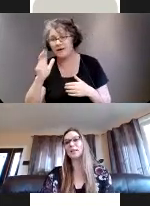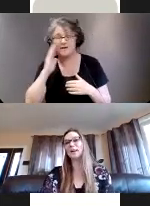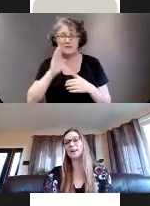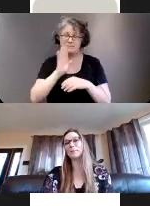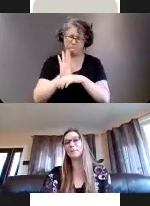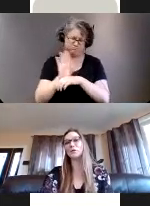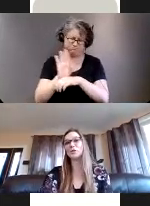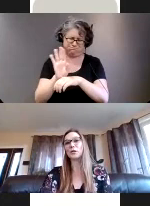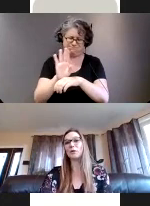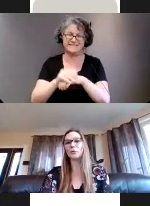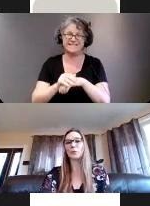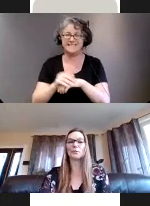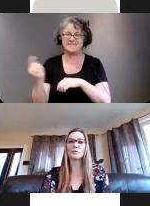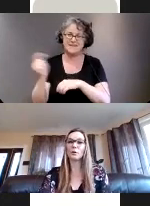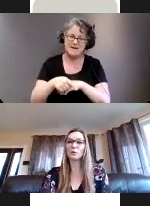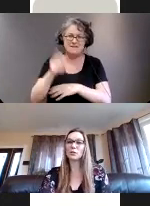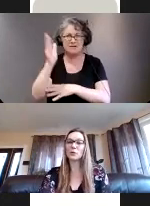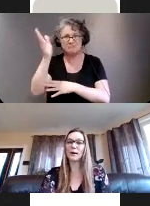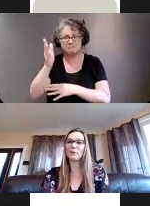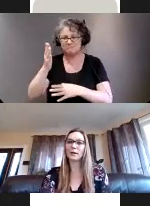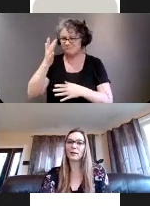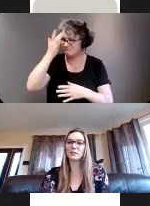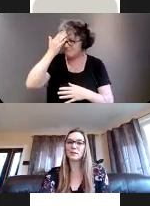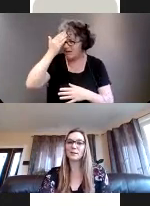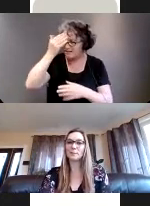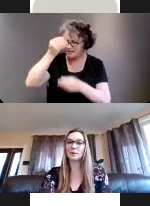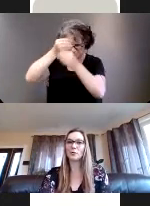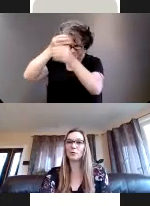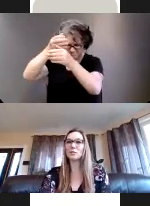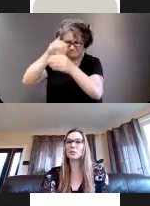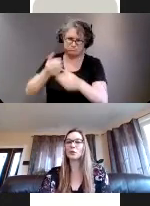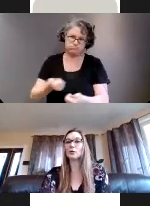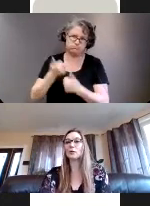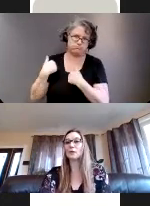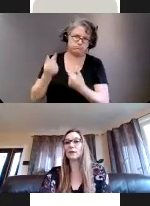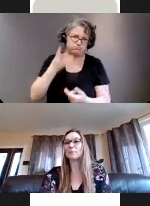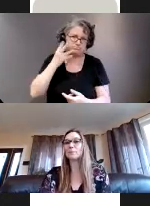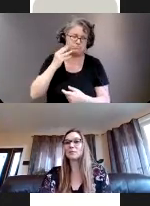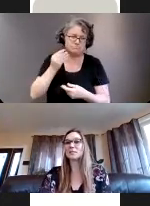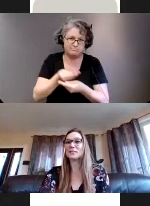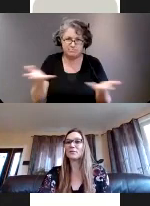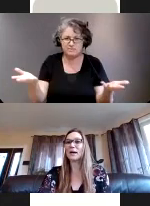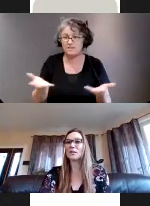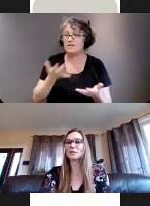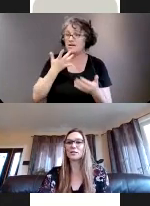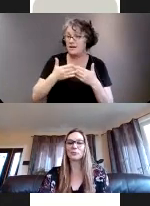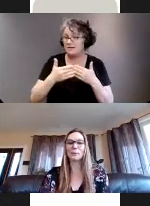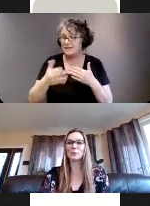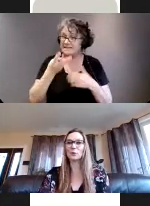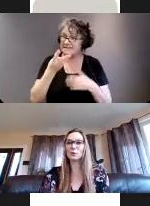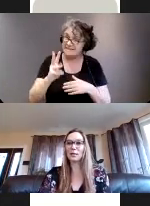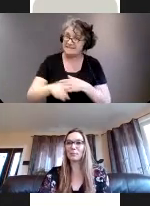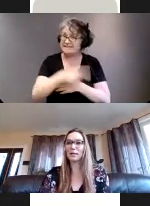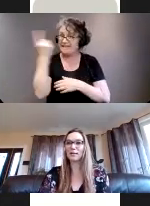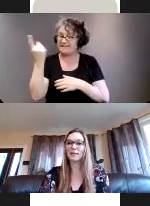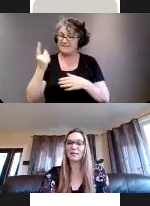busy to share all the wealth and knowledge that you have, and all the best in your 16 days of action and your Wrapped in